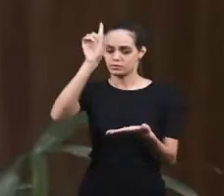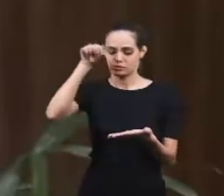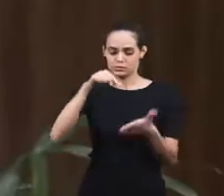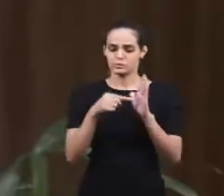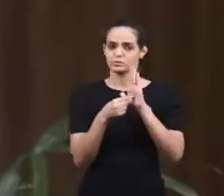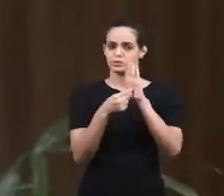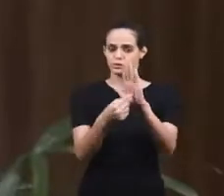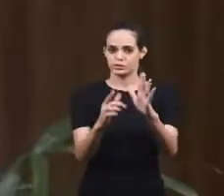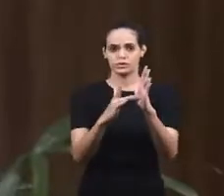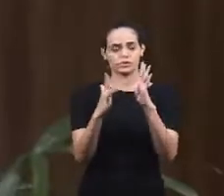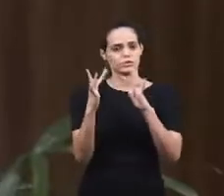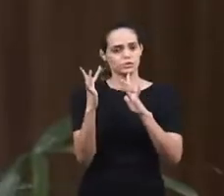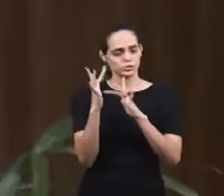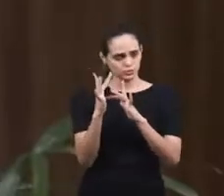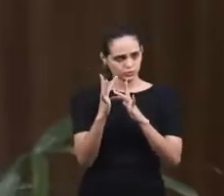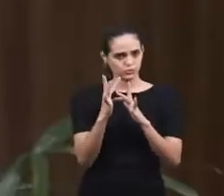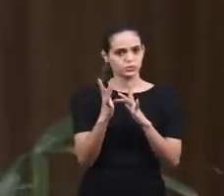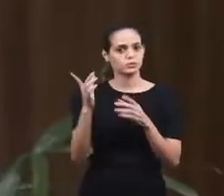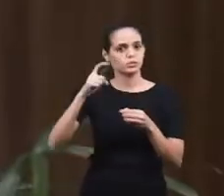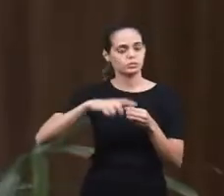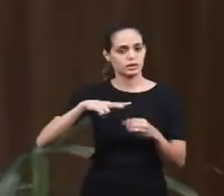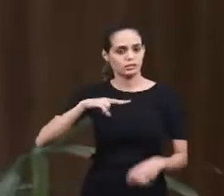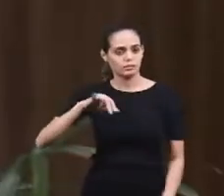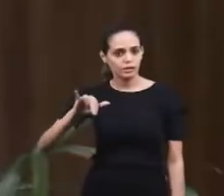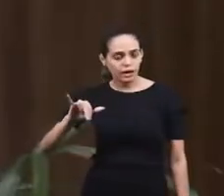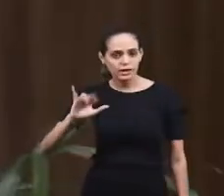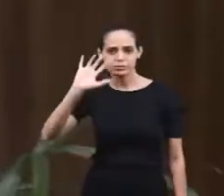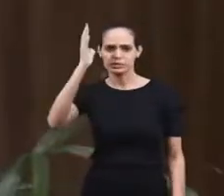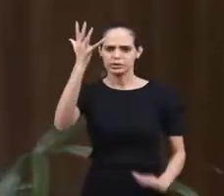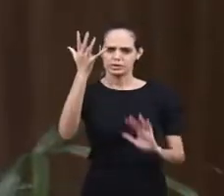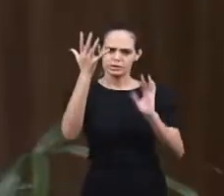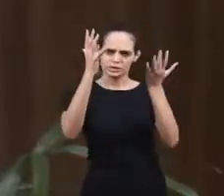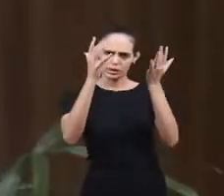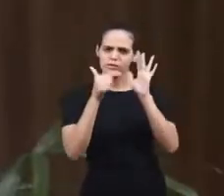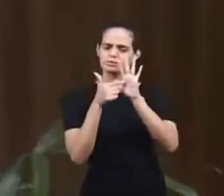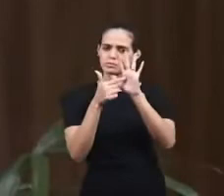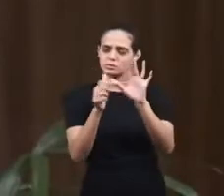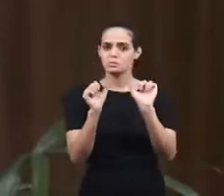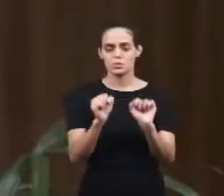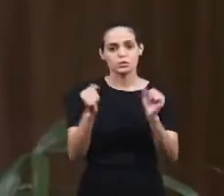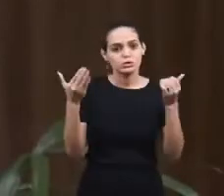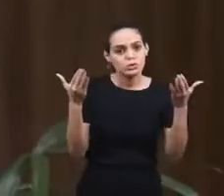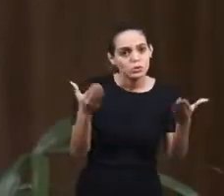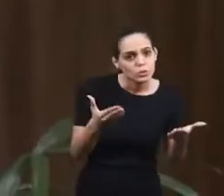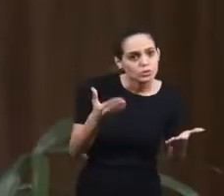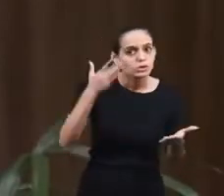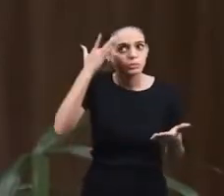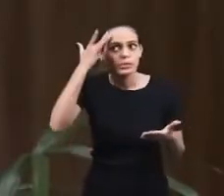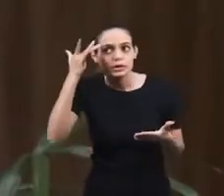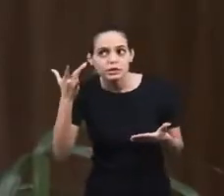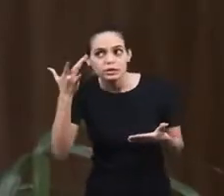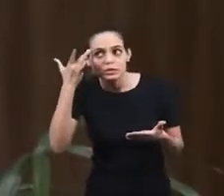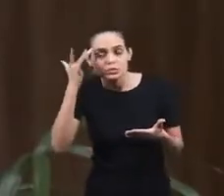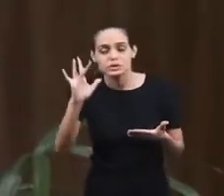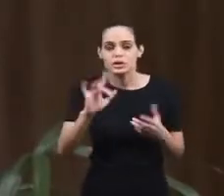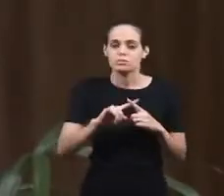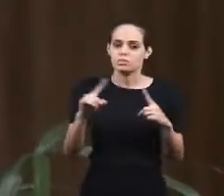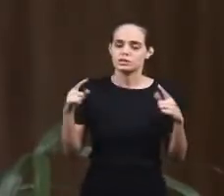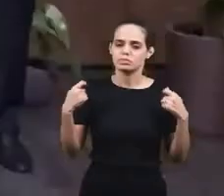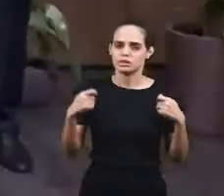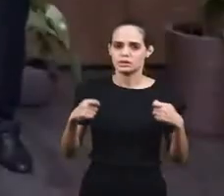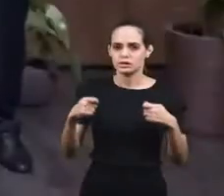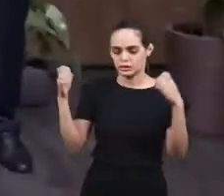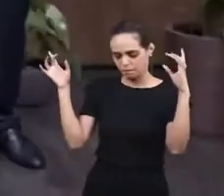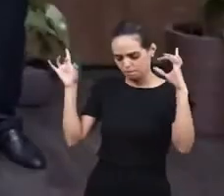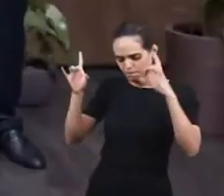Jesus will come at any moment, and the signs are clear. It could be today, it could be tomorrow. We